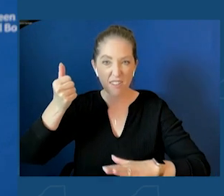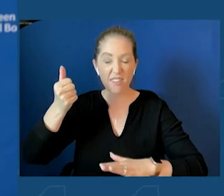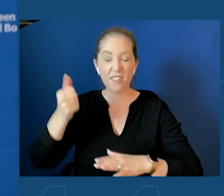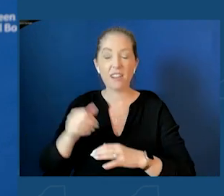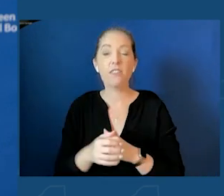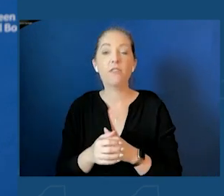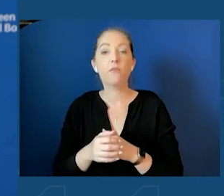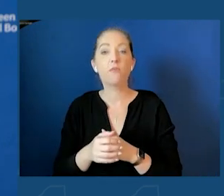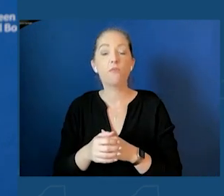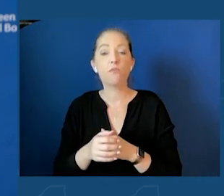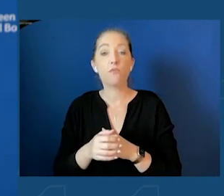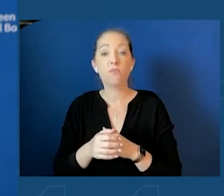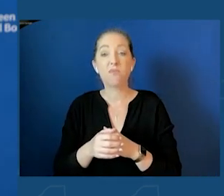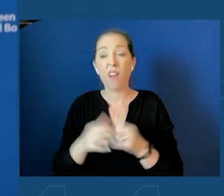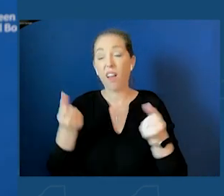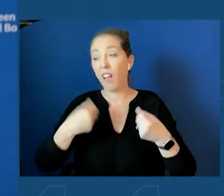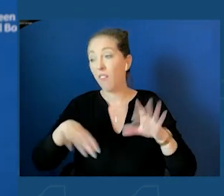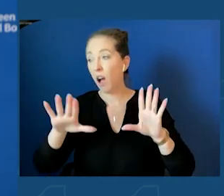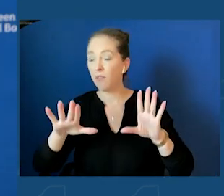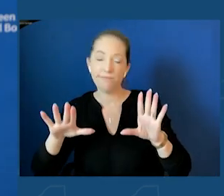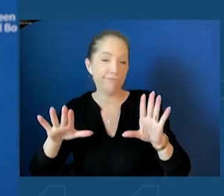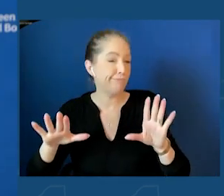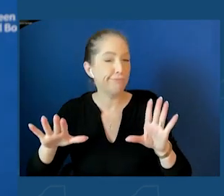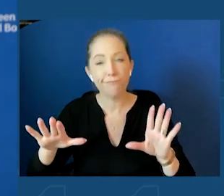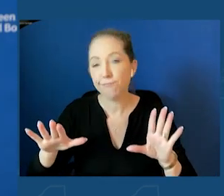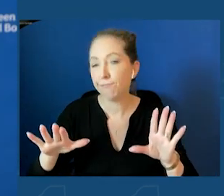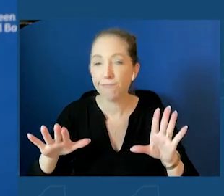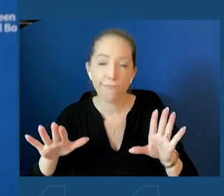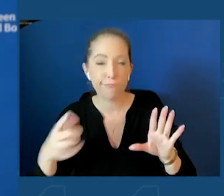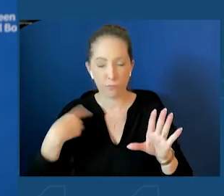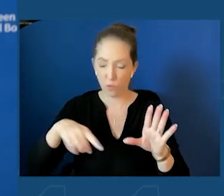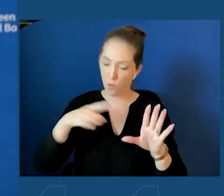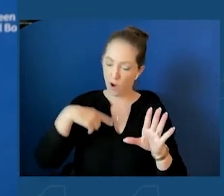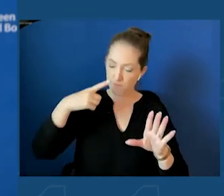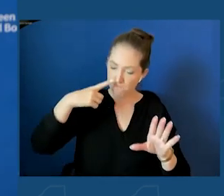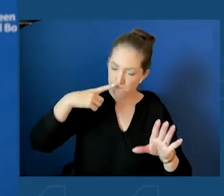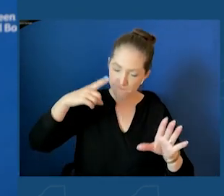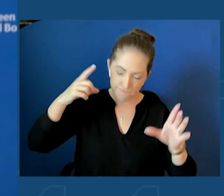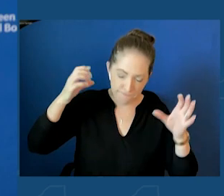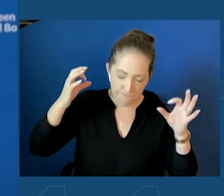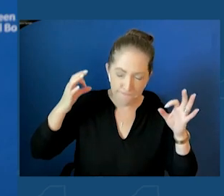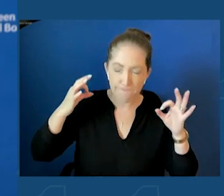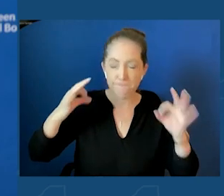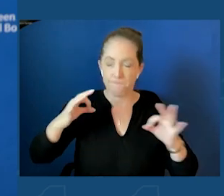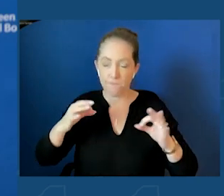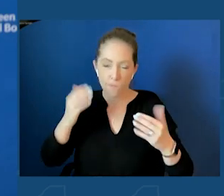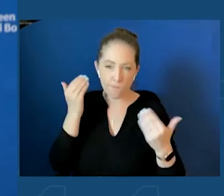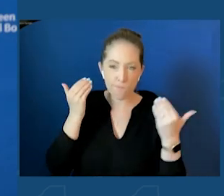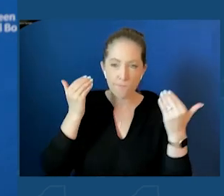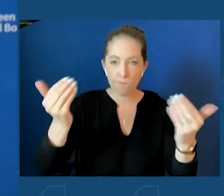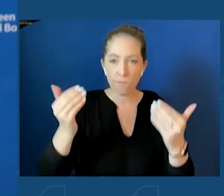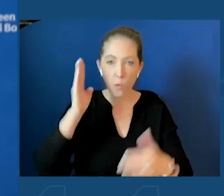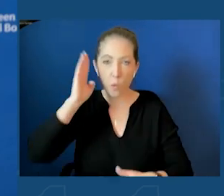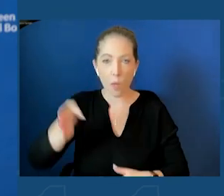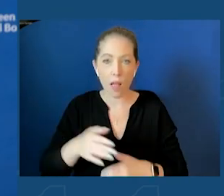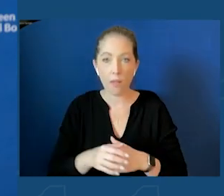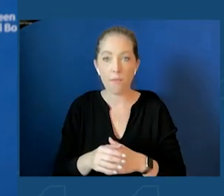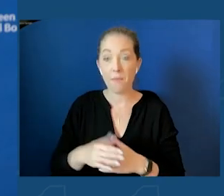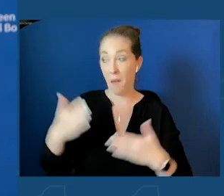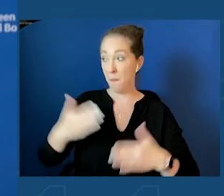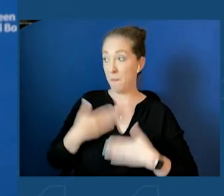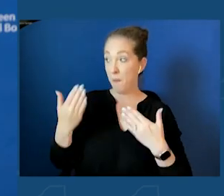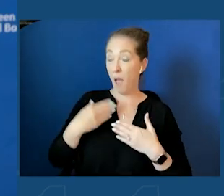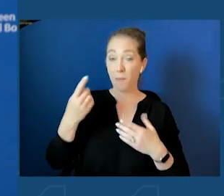gave up despite the long haul, and we're determined to deliver. And I'm happy to say that under Governor Hochul's leadership, we will